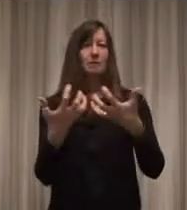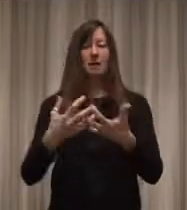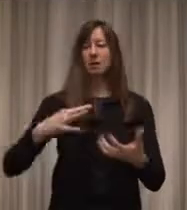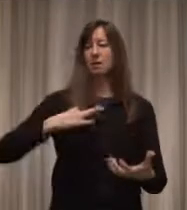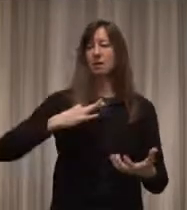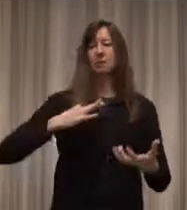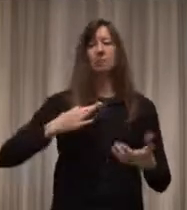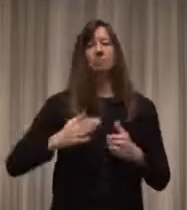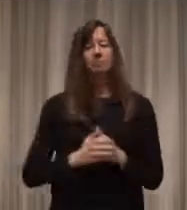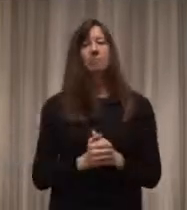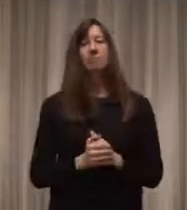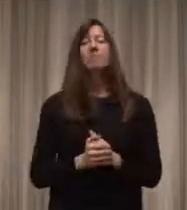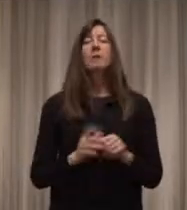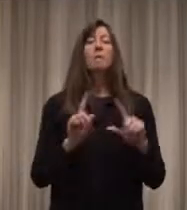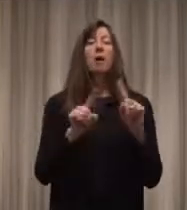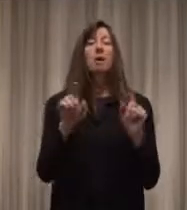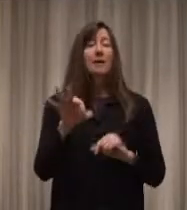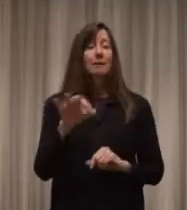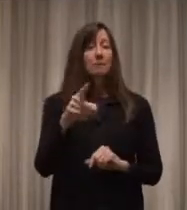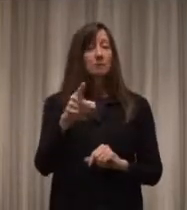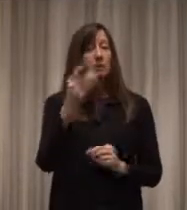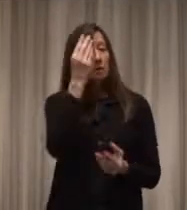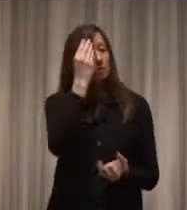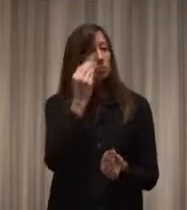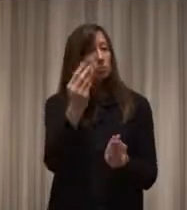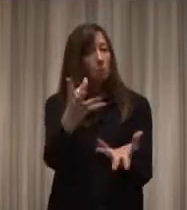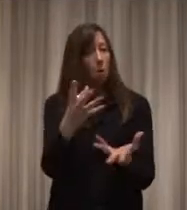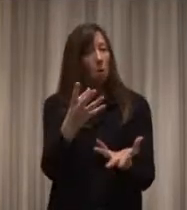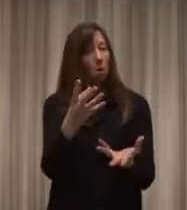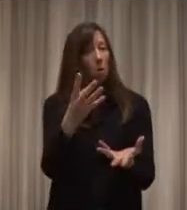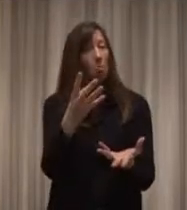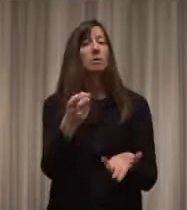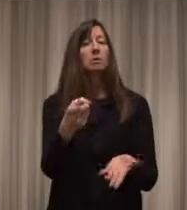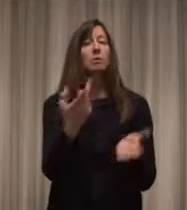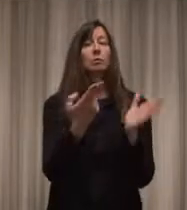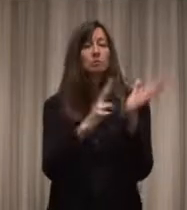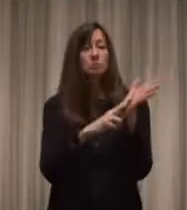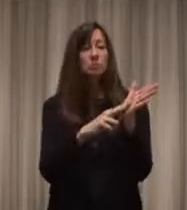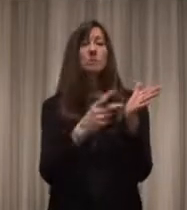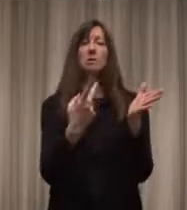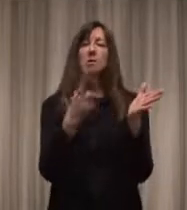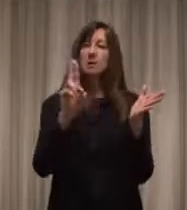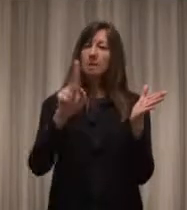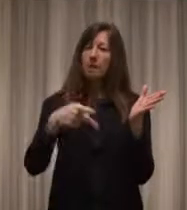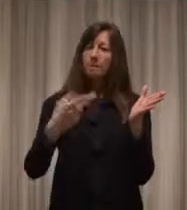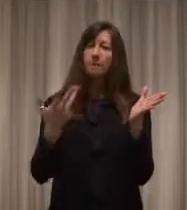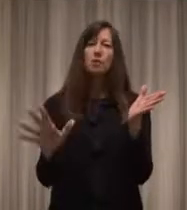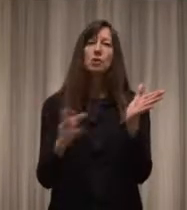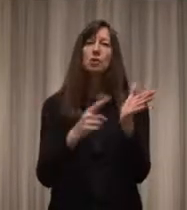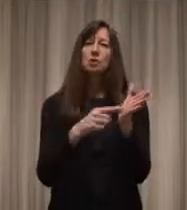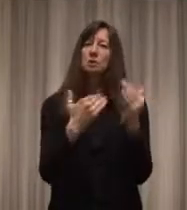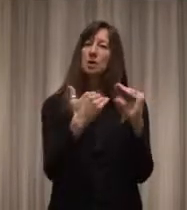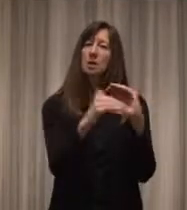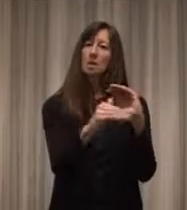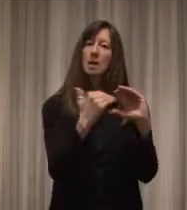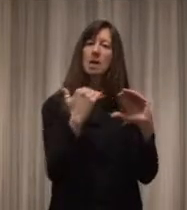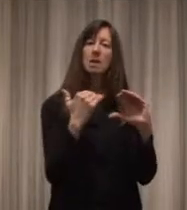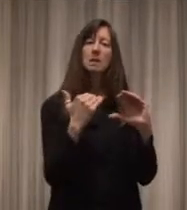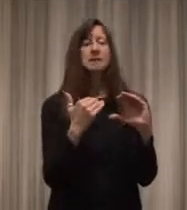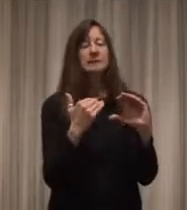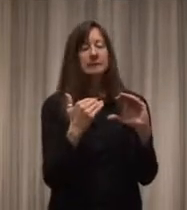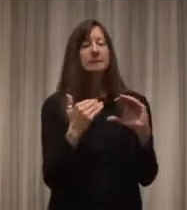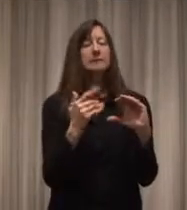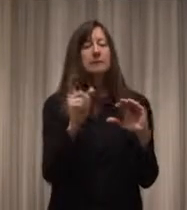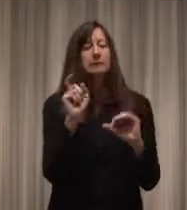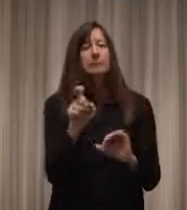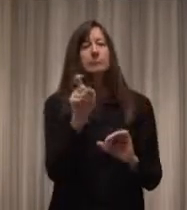up, and that as we get it, we will let you know, and that really we have to continue to be patient, which I know isn't what you want to